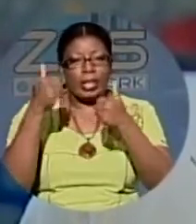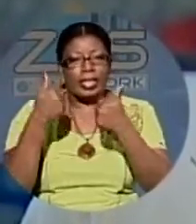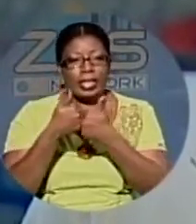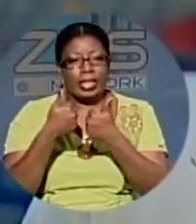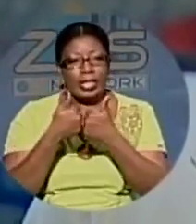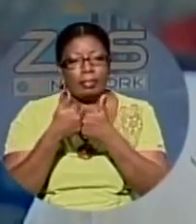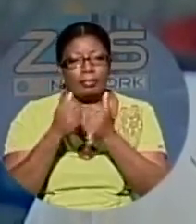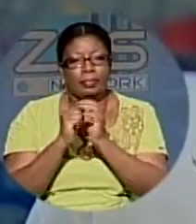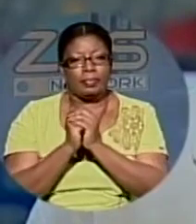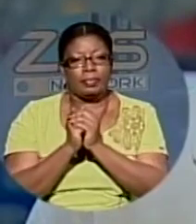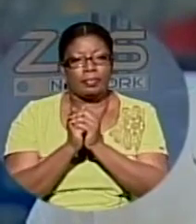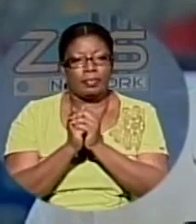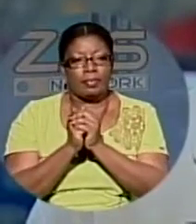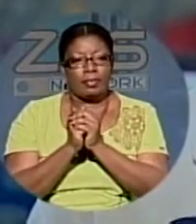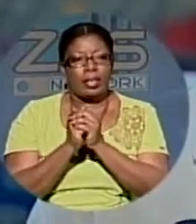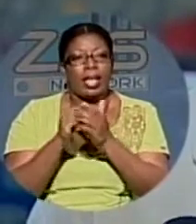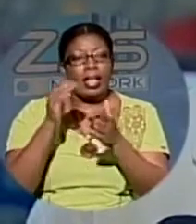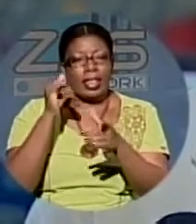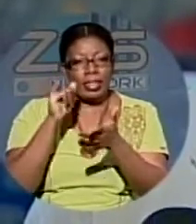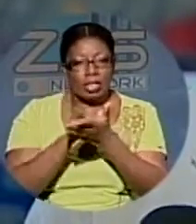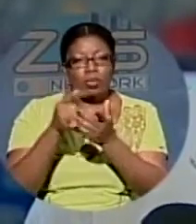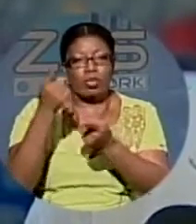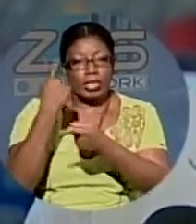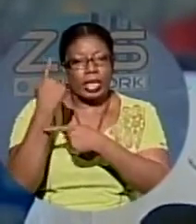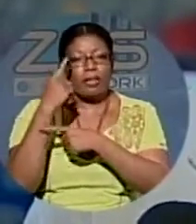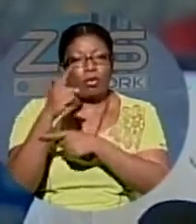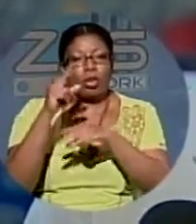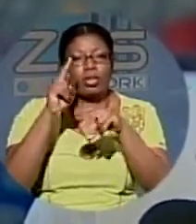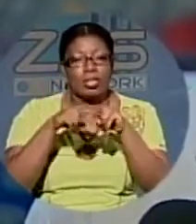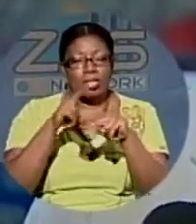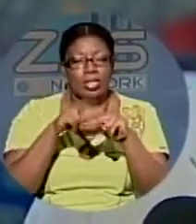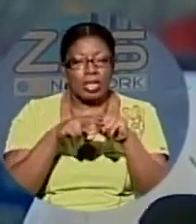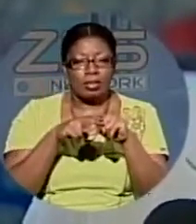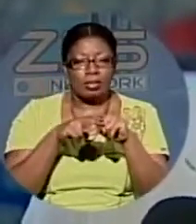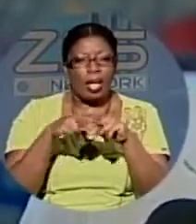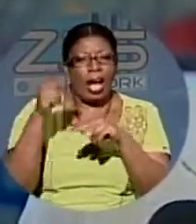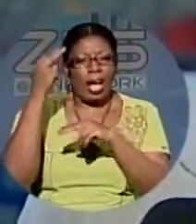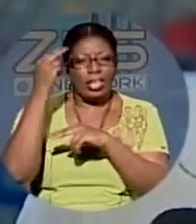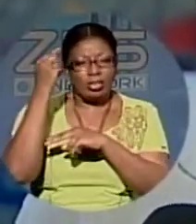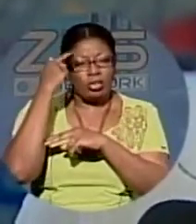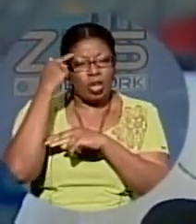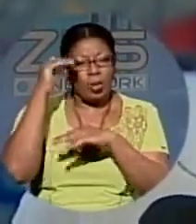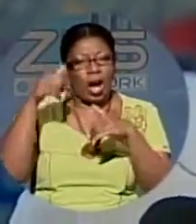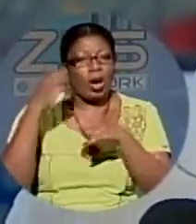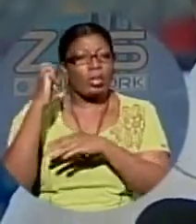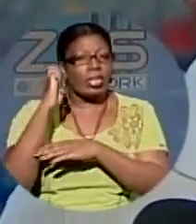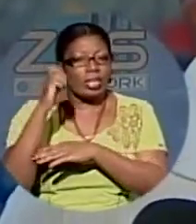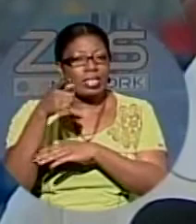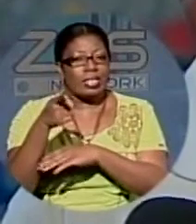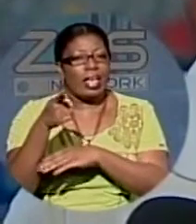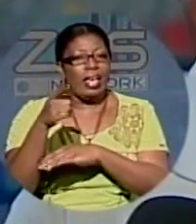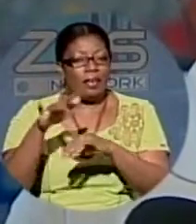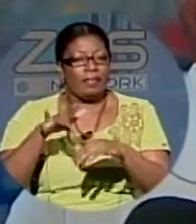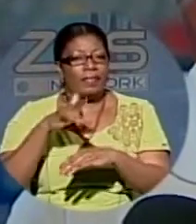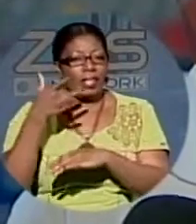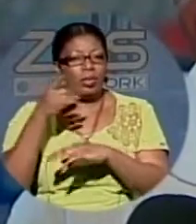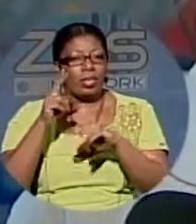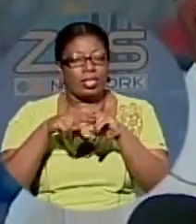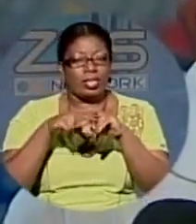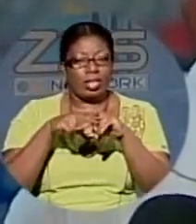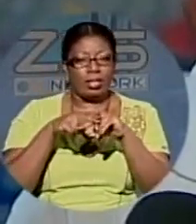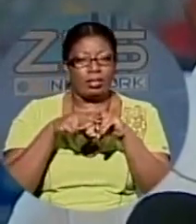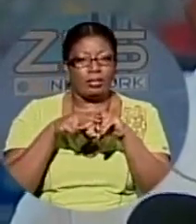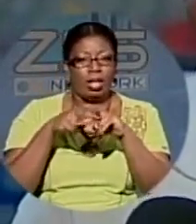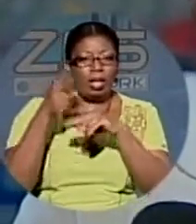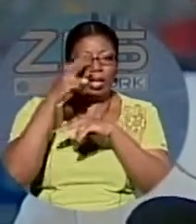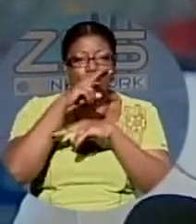stands? Well, that's what you really came for. You sit down and I know how he's feeling because I'm an athlete myself. And I don't want to sit on the bench with everybody up here